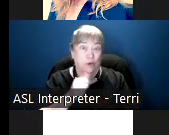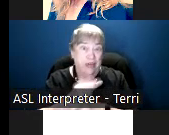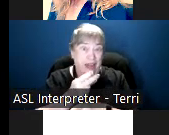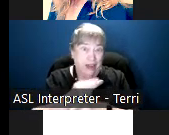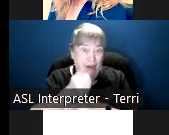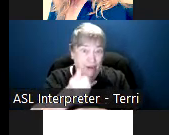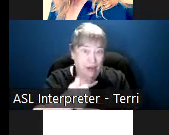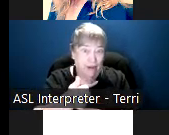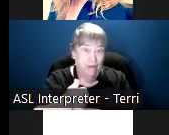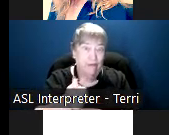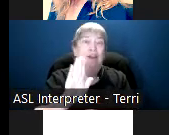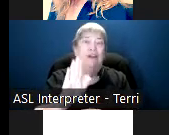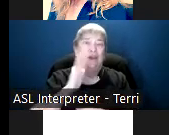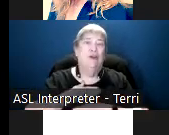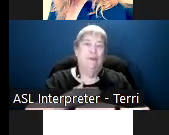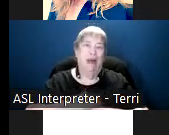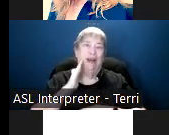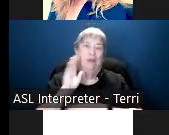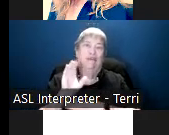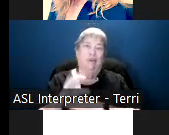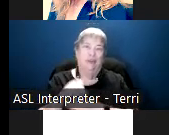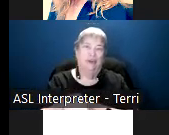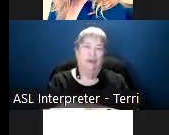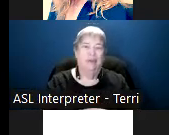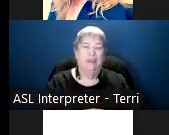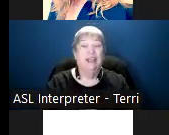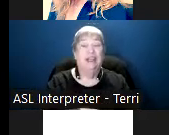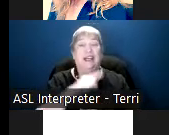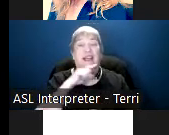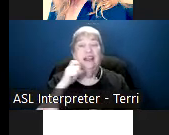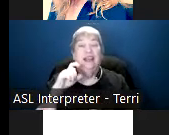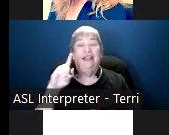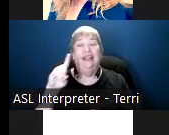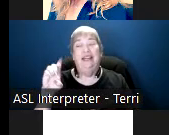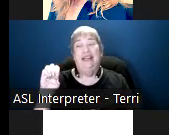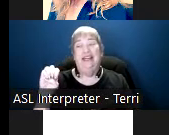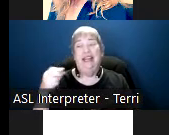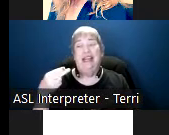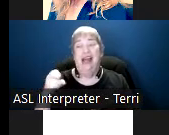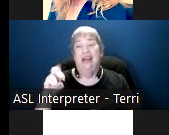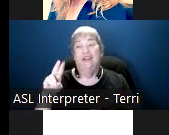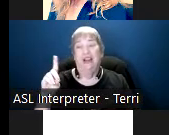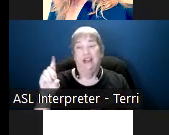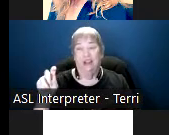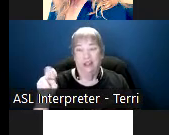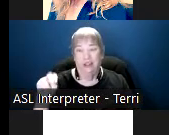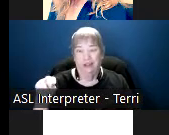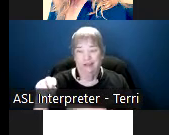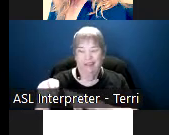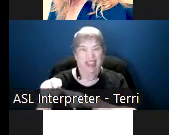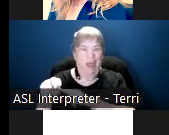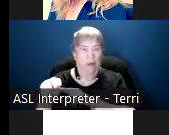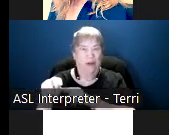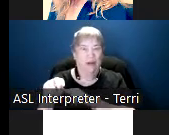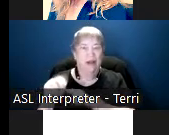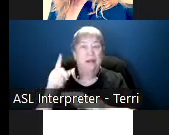to do that. Dehydration, I love this one. Stomach pains, snappy or missing work. I love the dehydration one